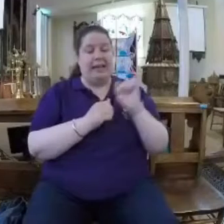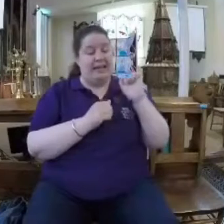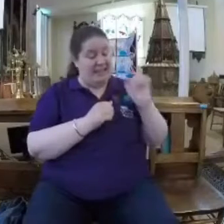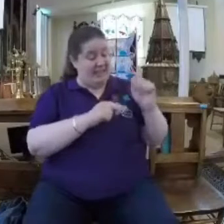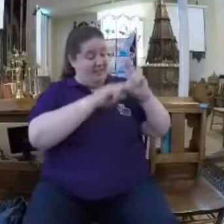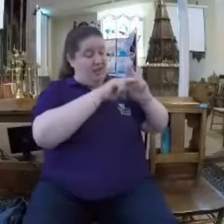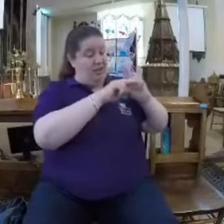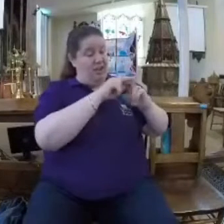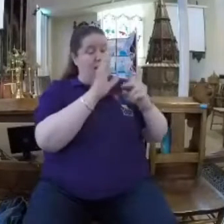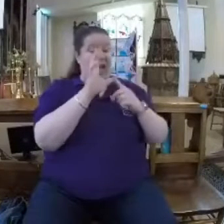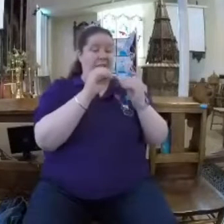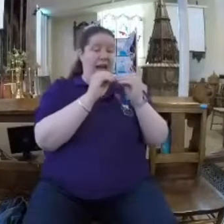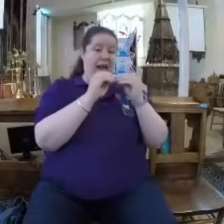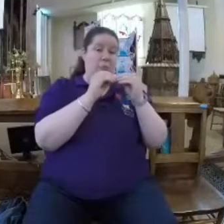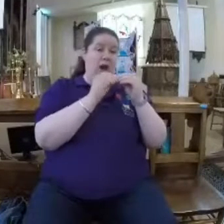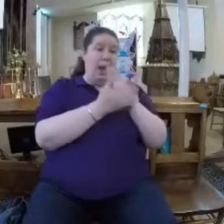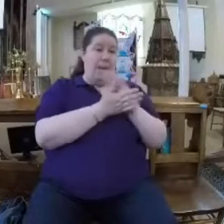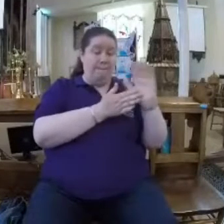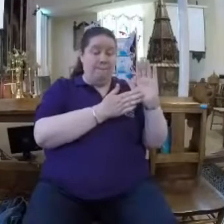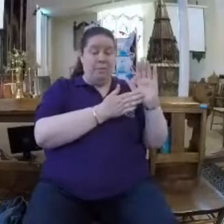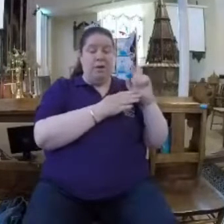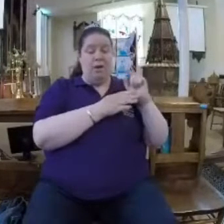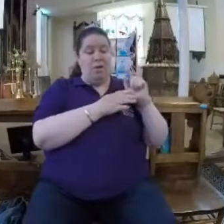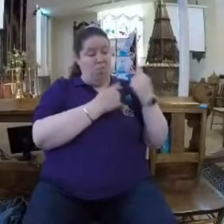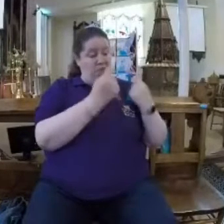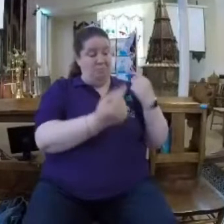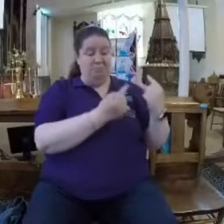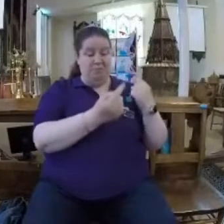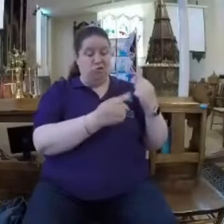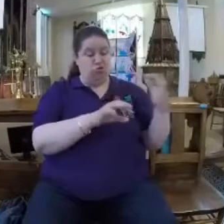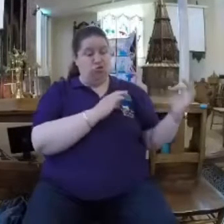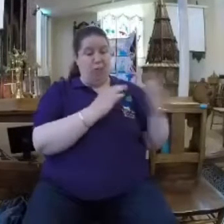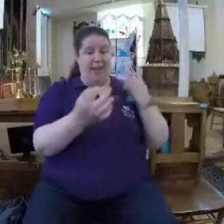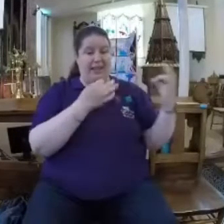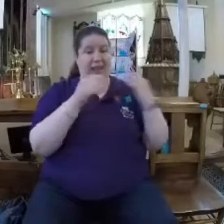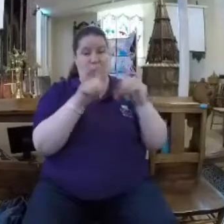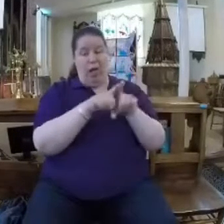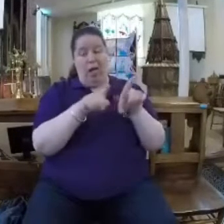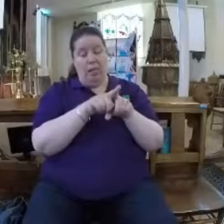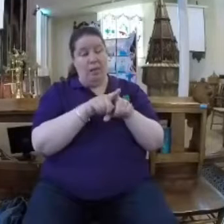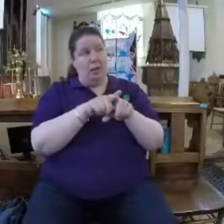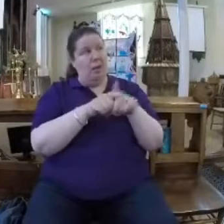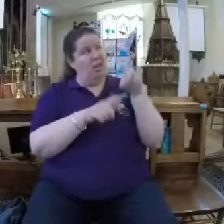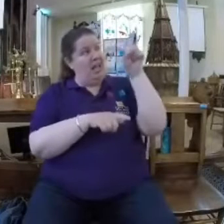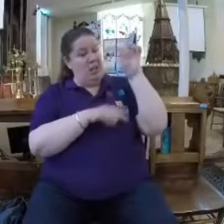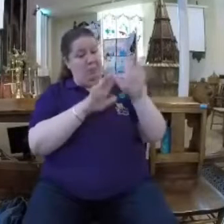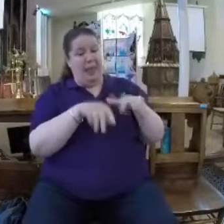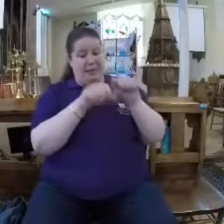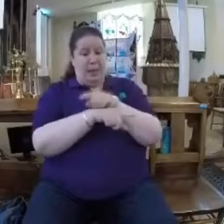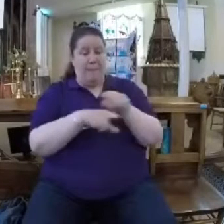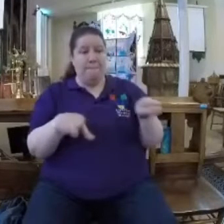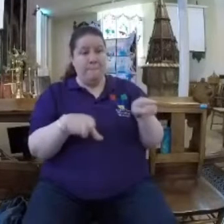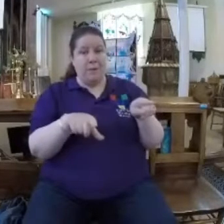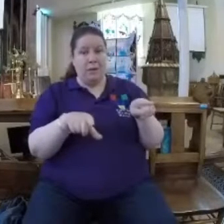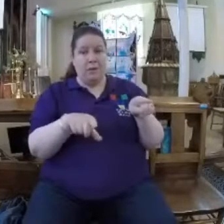Abraham. Their stories are full of drama as well. And these are people who God has blessed that they might be a blessing